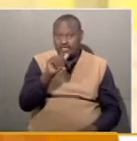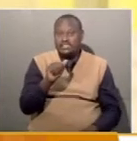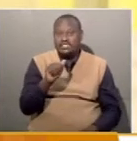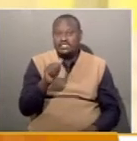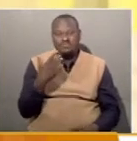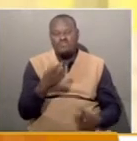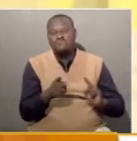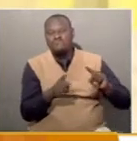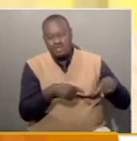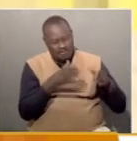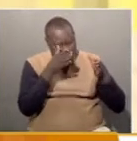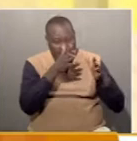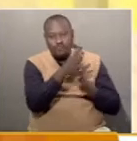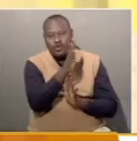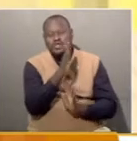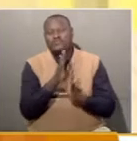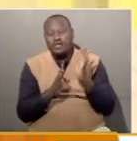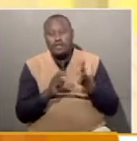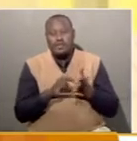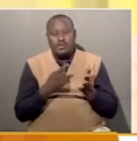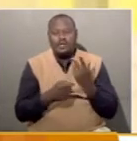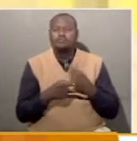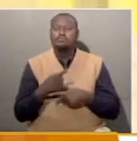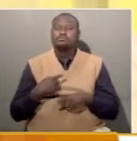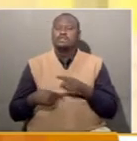And then having to start again was not easy.